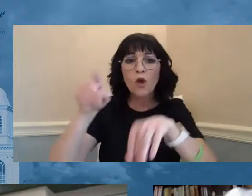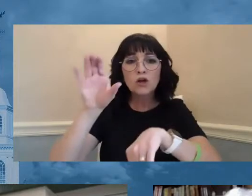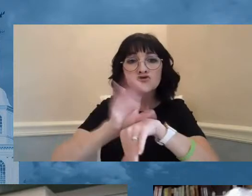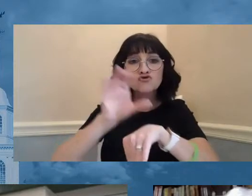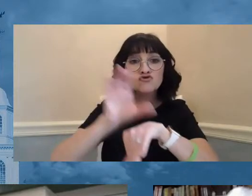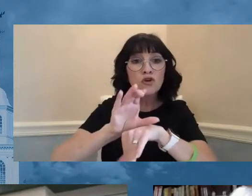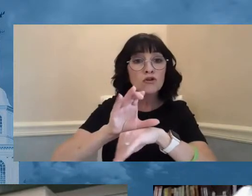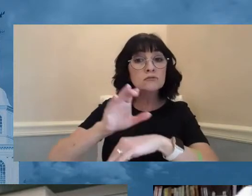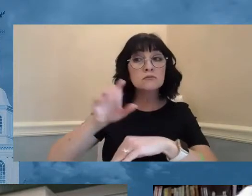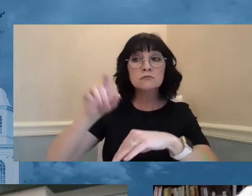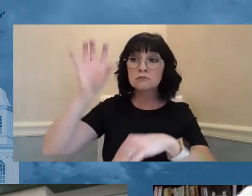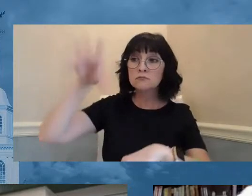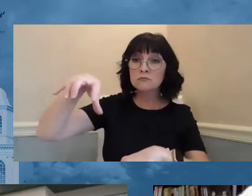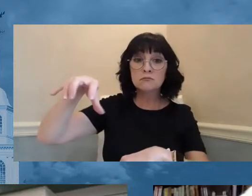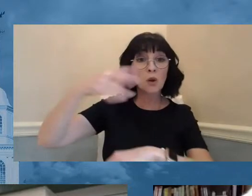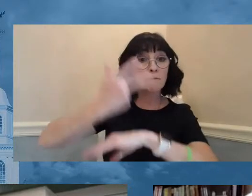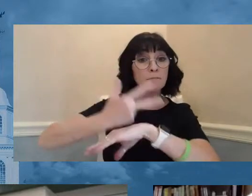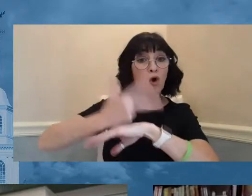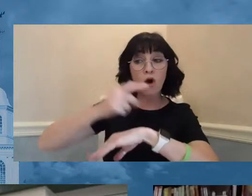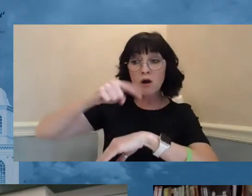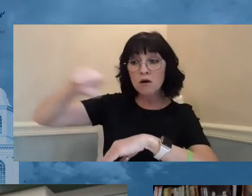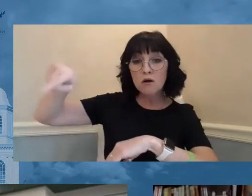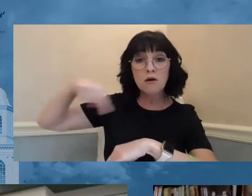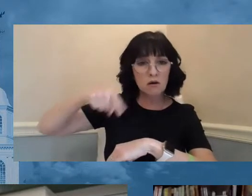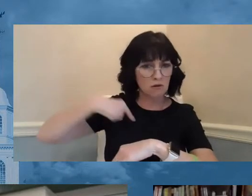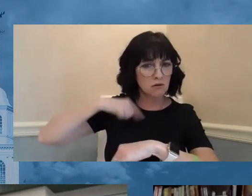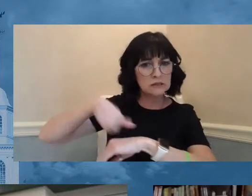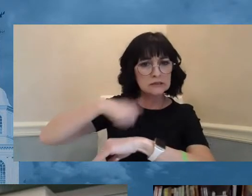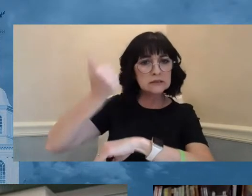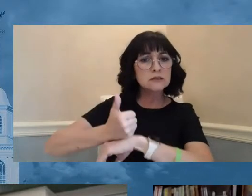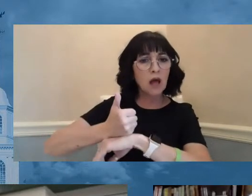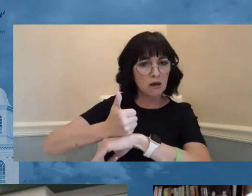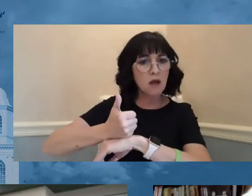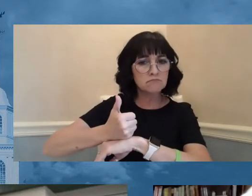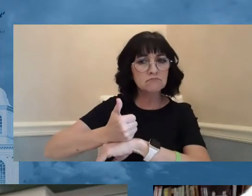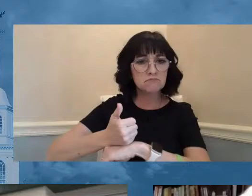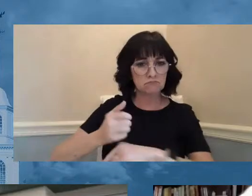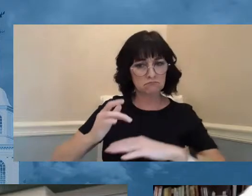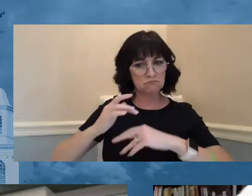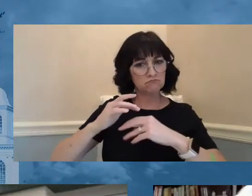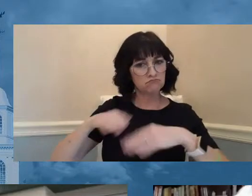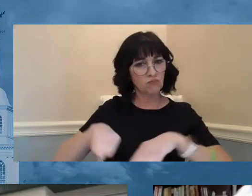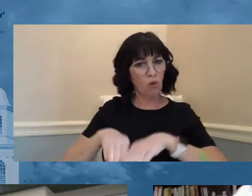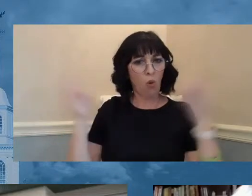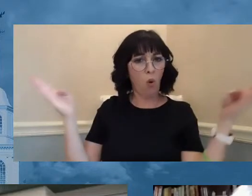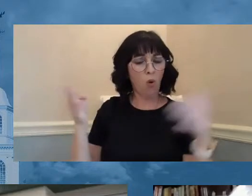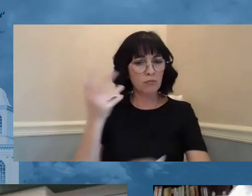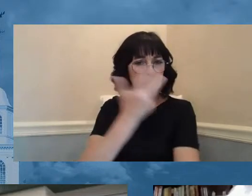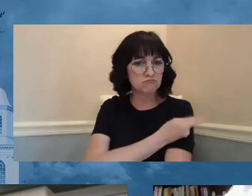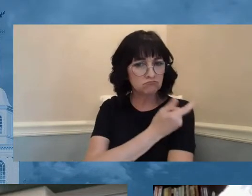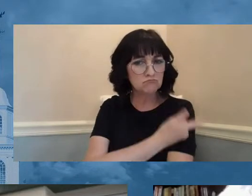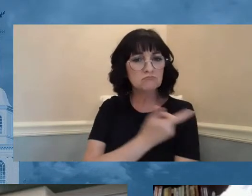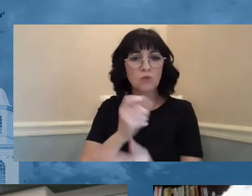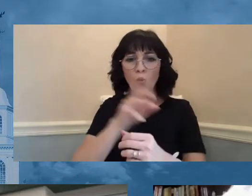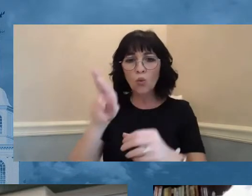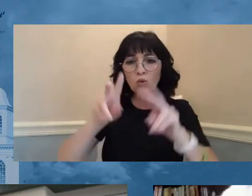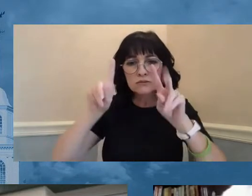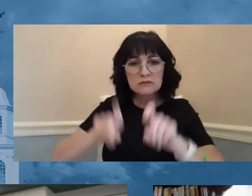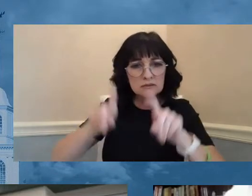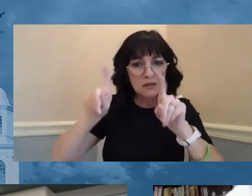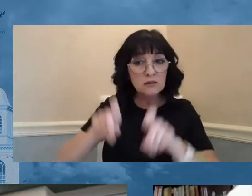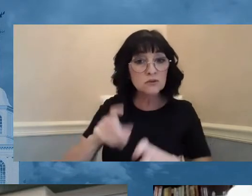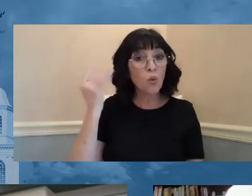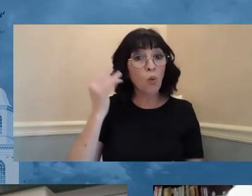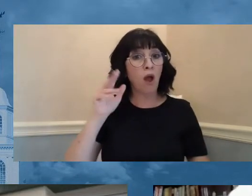conjunction with faith communities because, you know, people trust their faith leaders. They're plugged into their